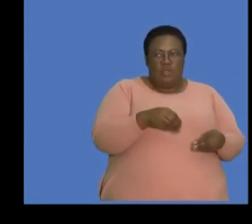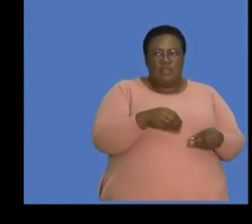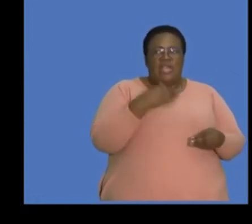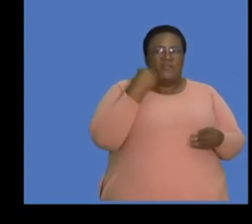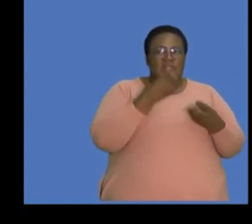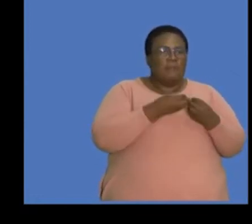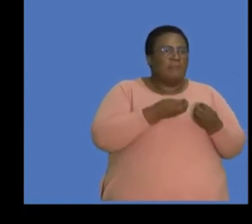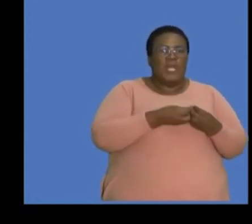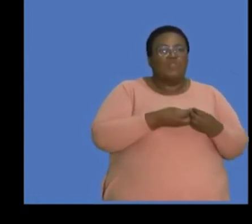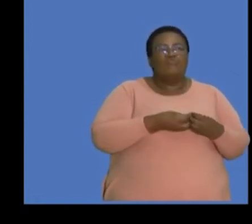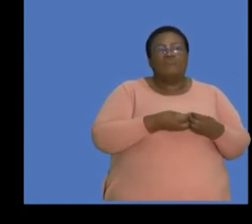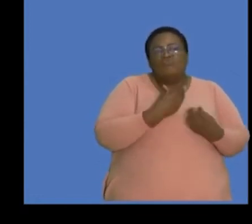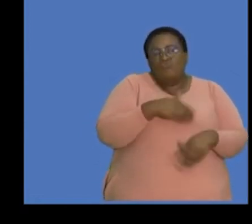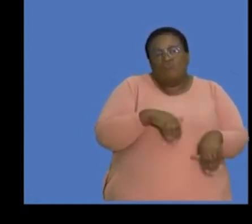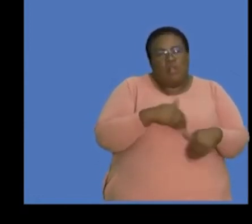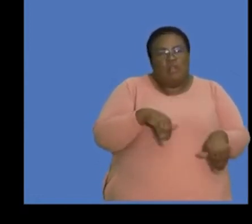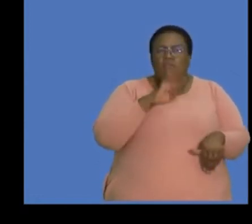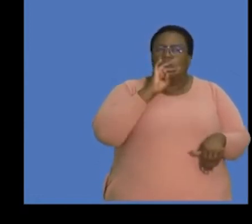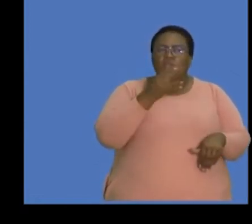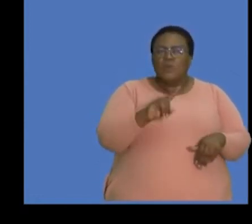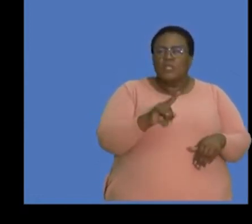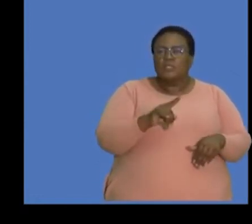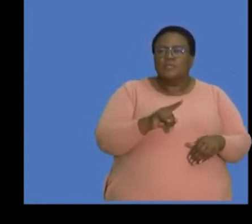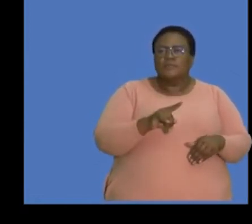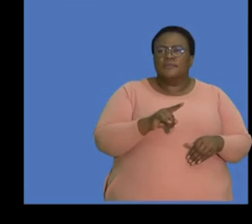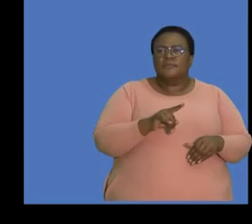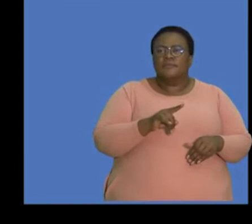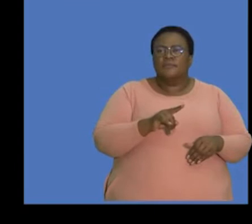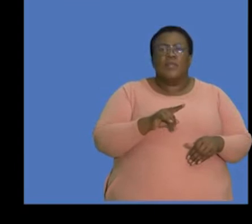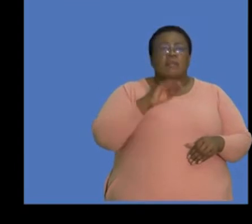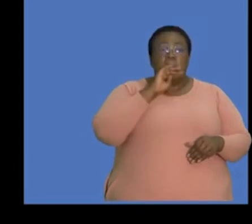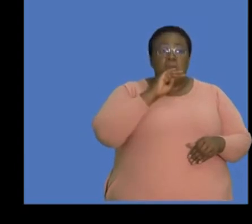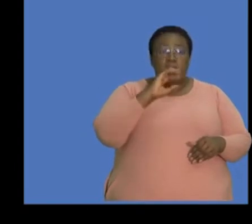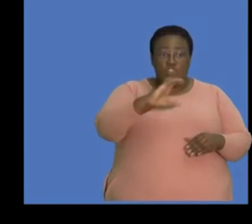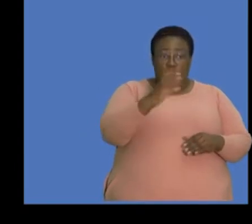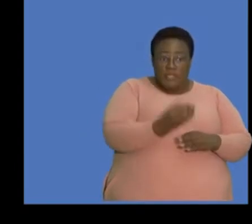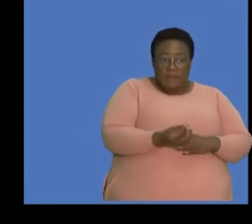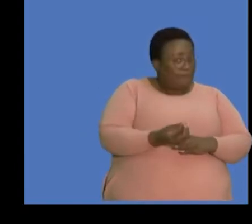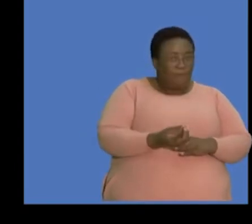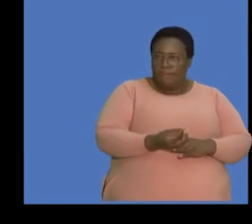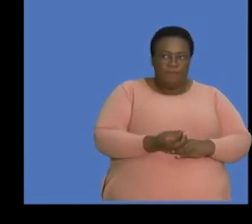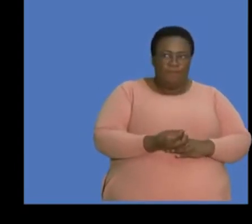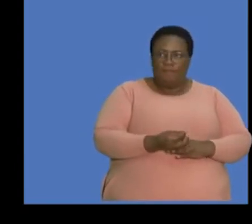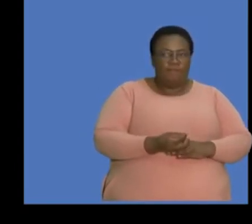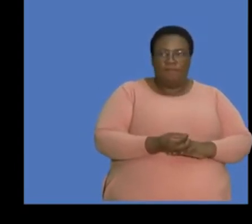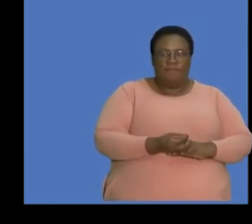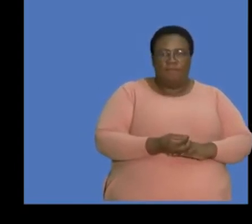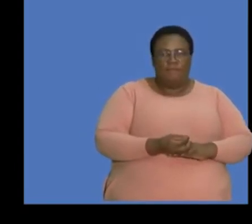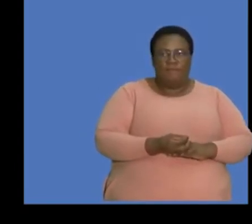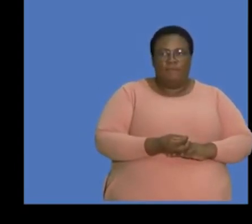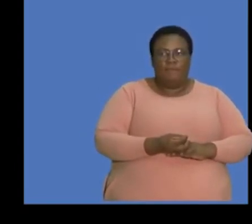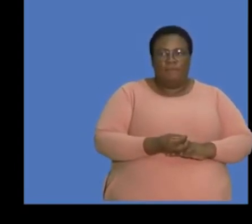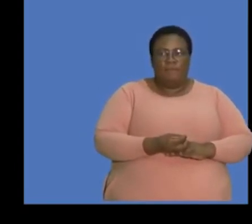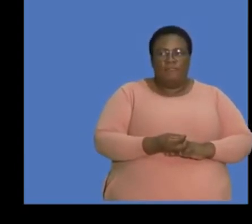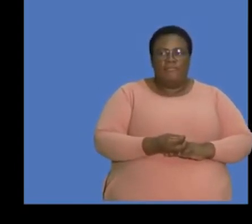material, so if something is neutral, what exactly does it mean? If something is neutral, it is uncharged, okay? It carries no